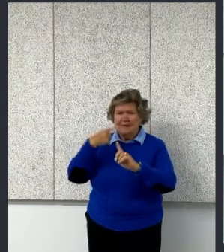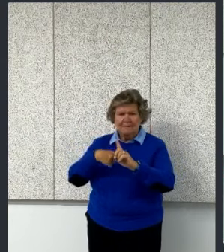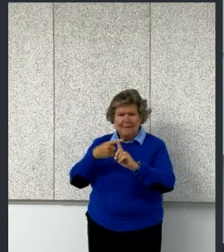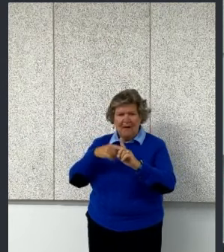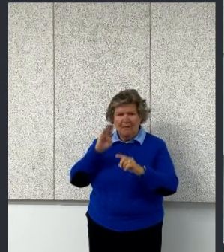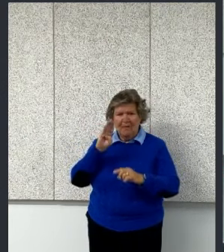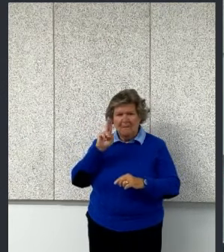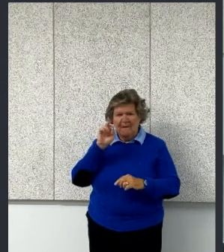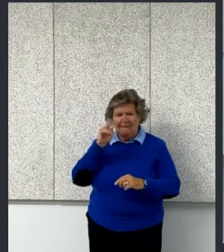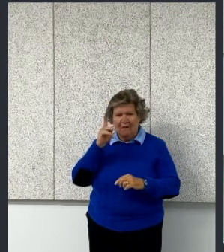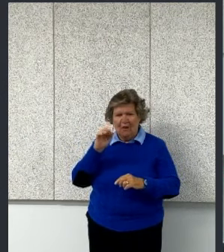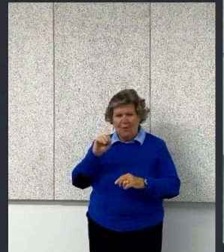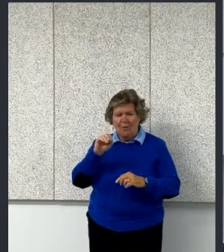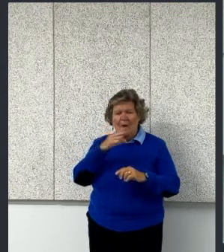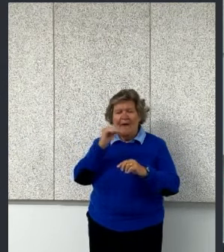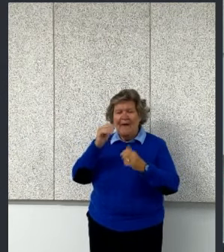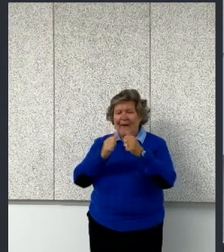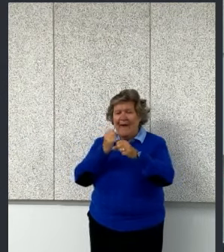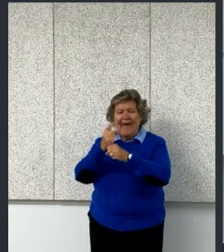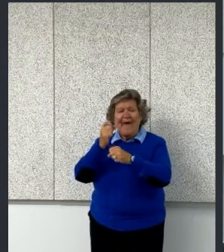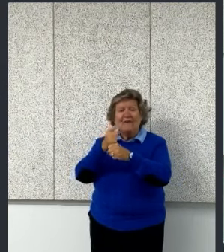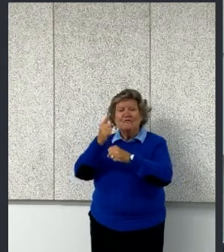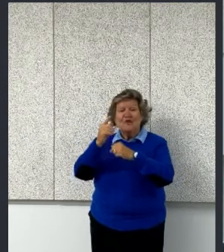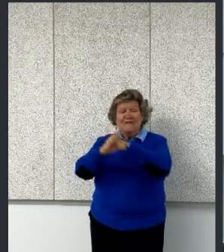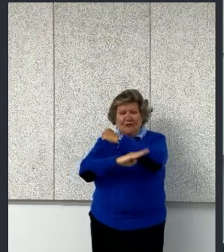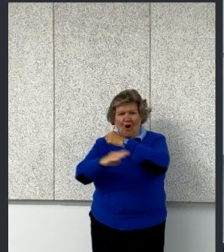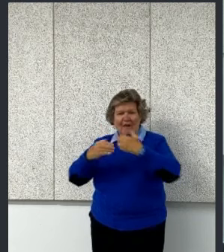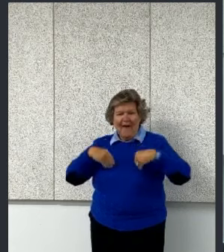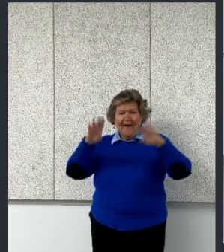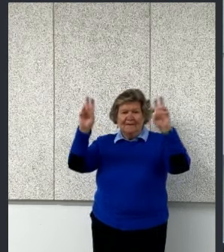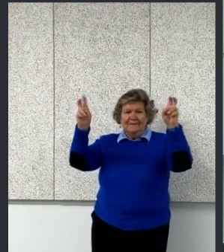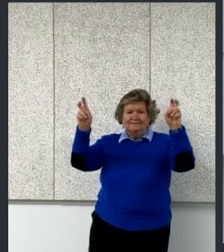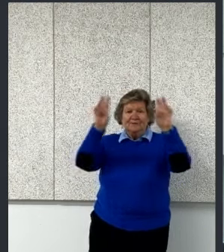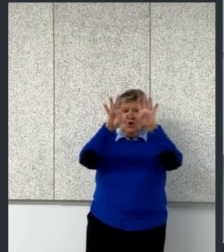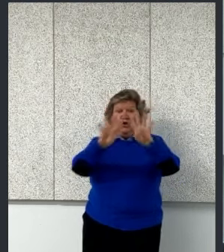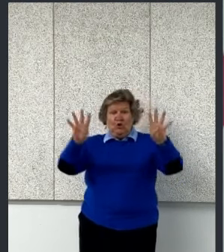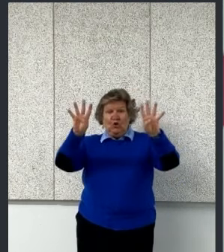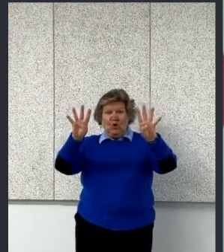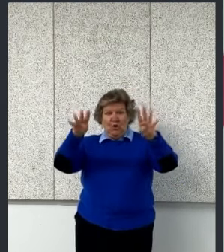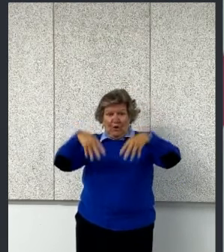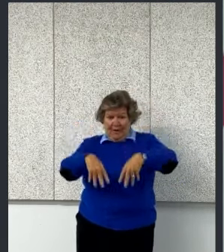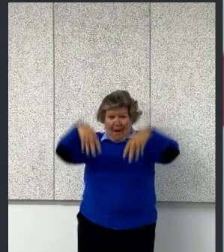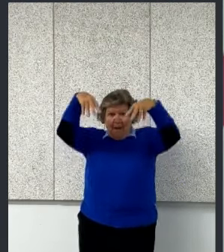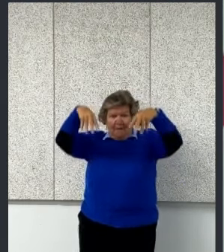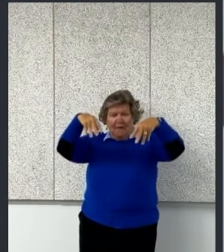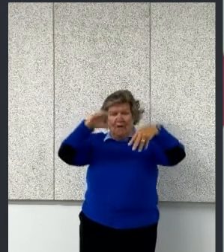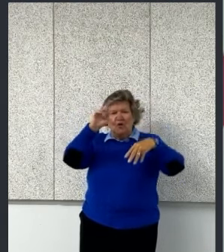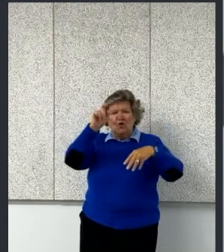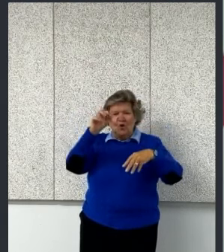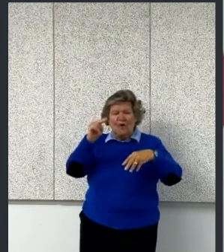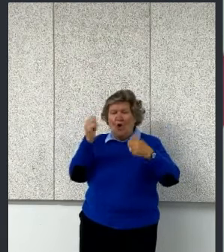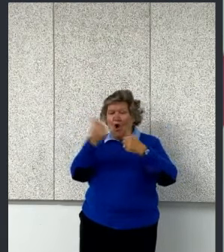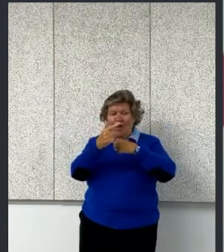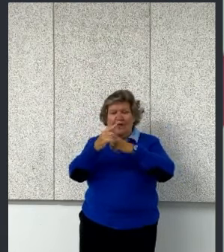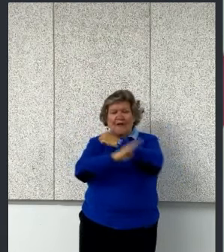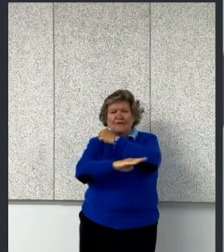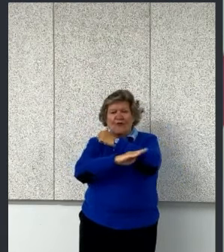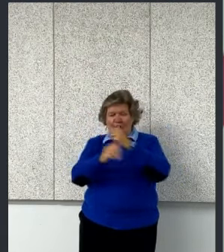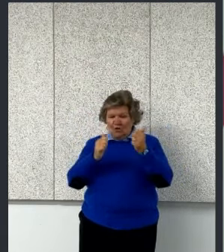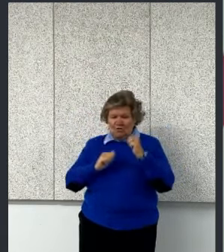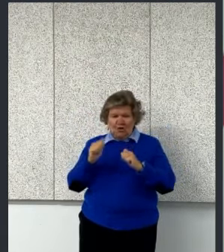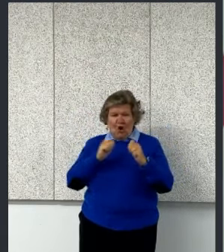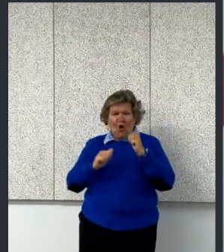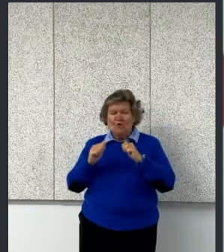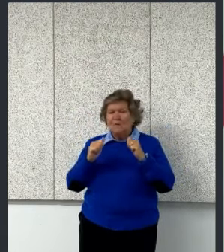they've got this great program every fall called Curtain Up, where a lot of their theater companies open shows around the same week in September, and it gets a huge